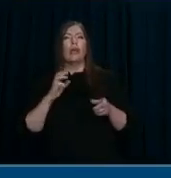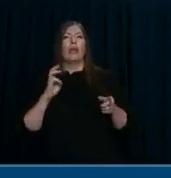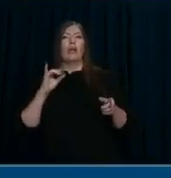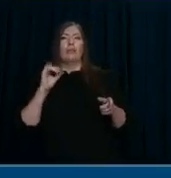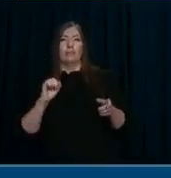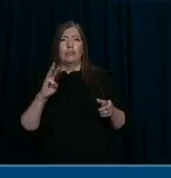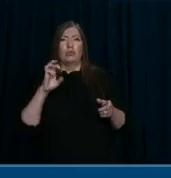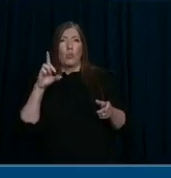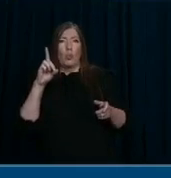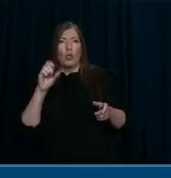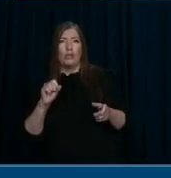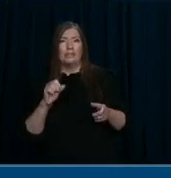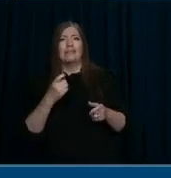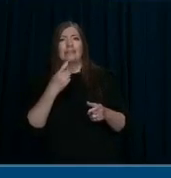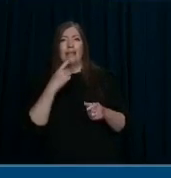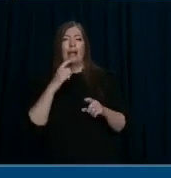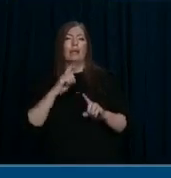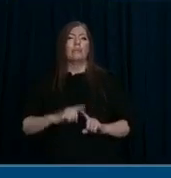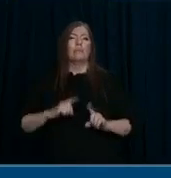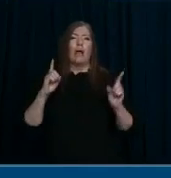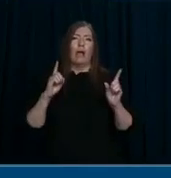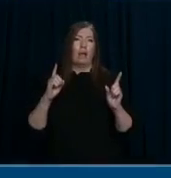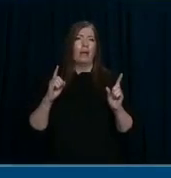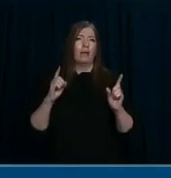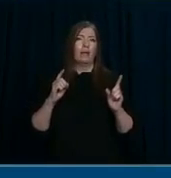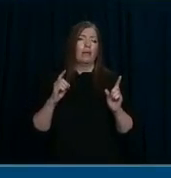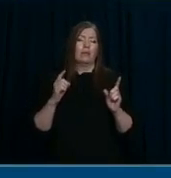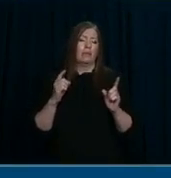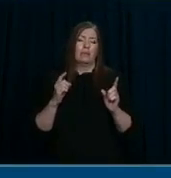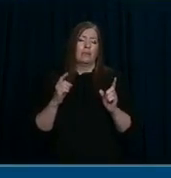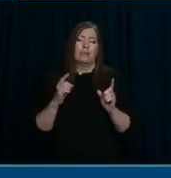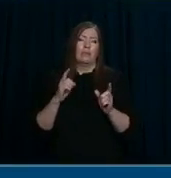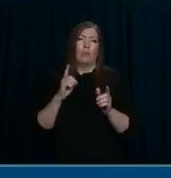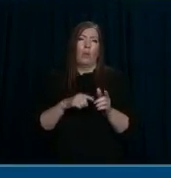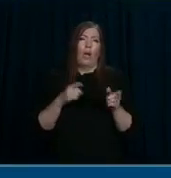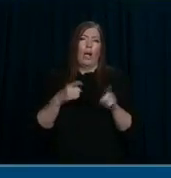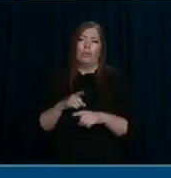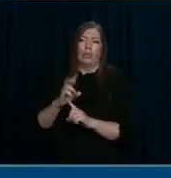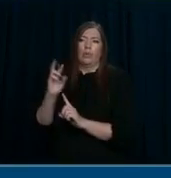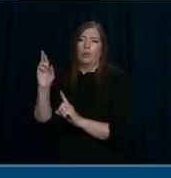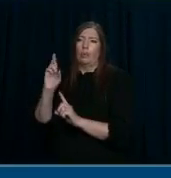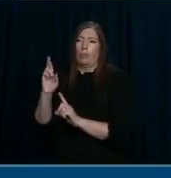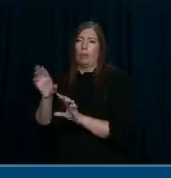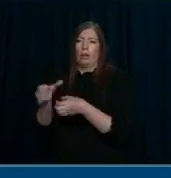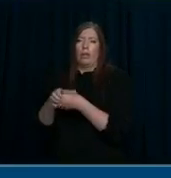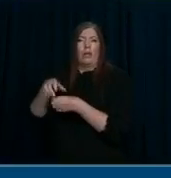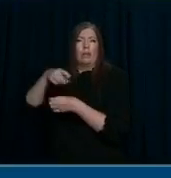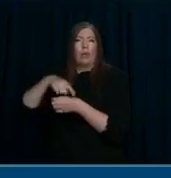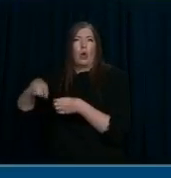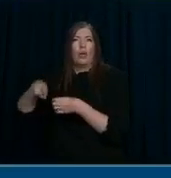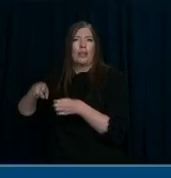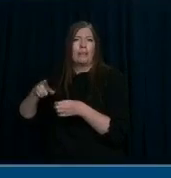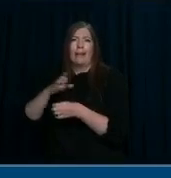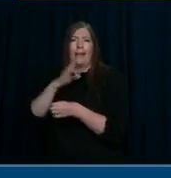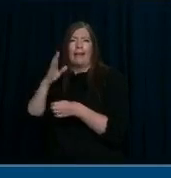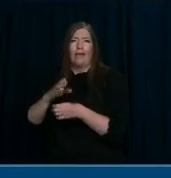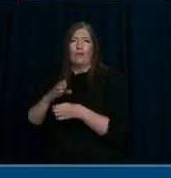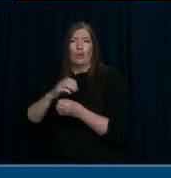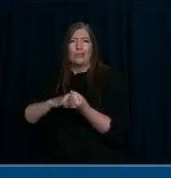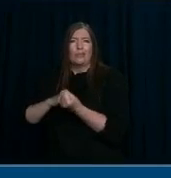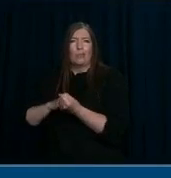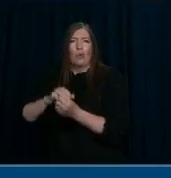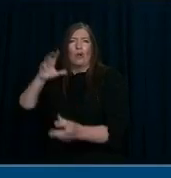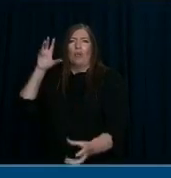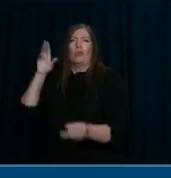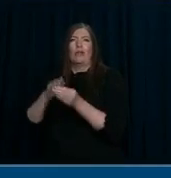said. However, and the however is, the Republican Party has never been for comprehensive